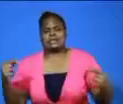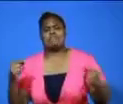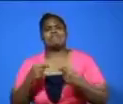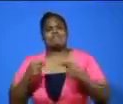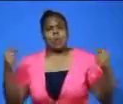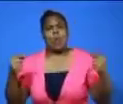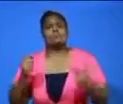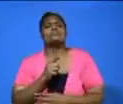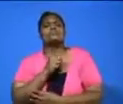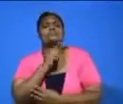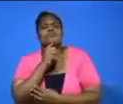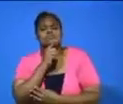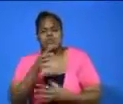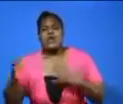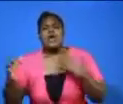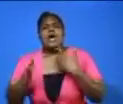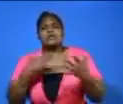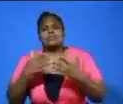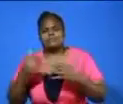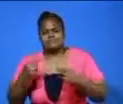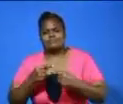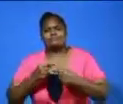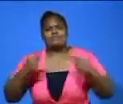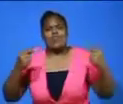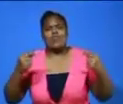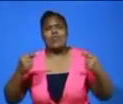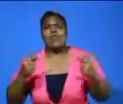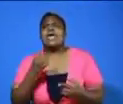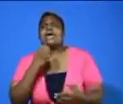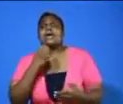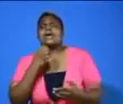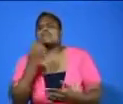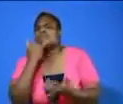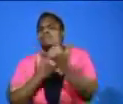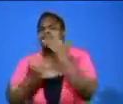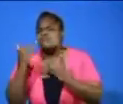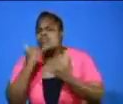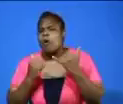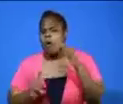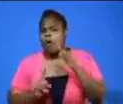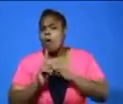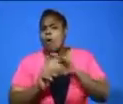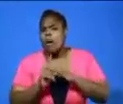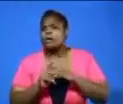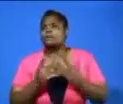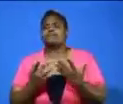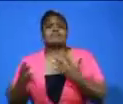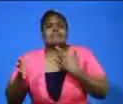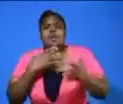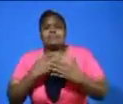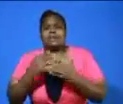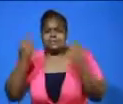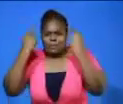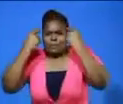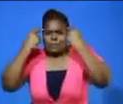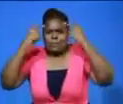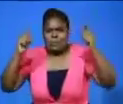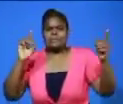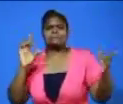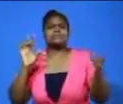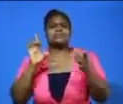be, regardless of how defended error may be, regardless that political alignment